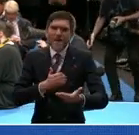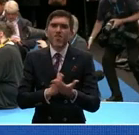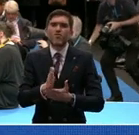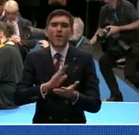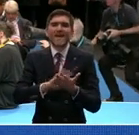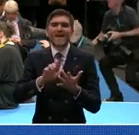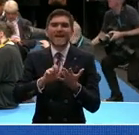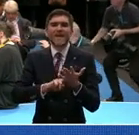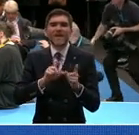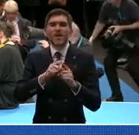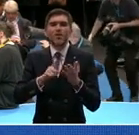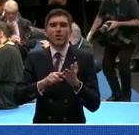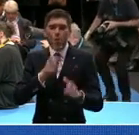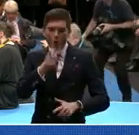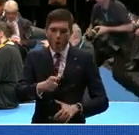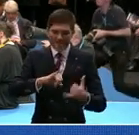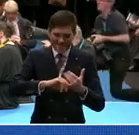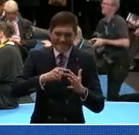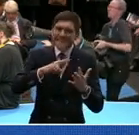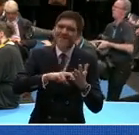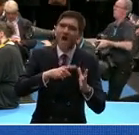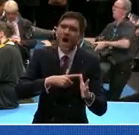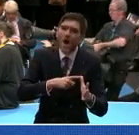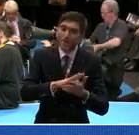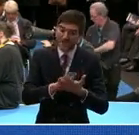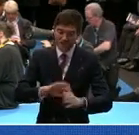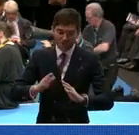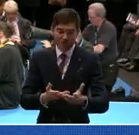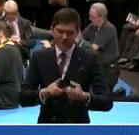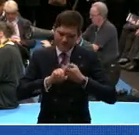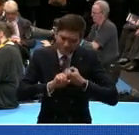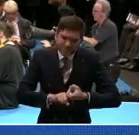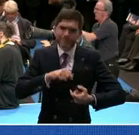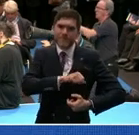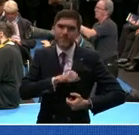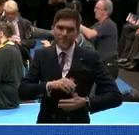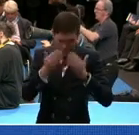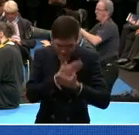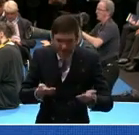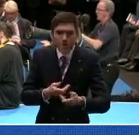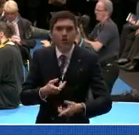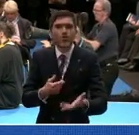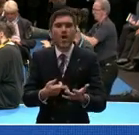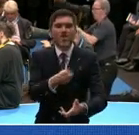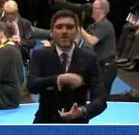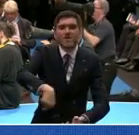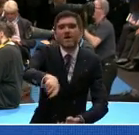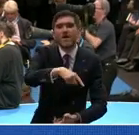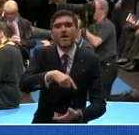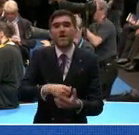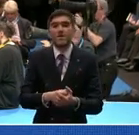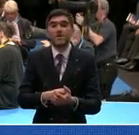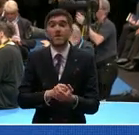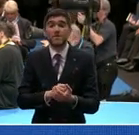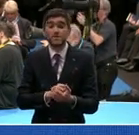seva, which can mean service, commitment, and dedication to others. Ensuring the